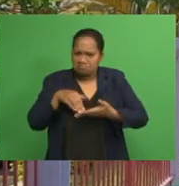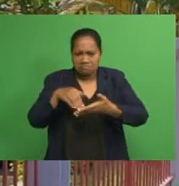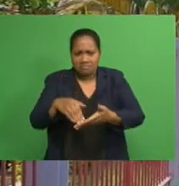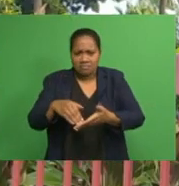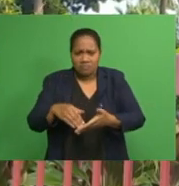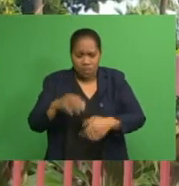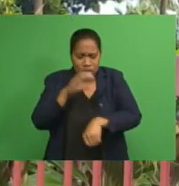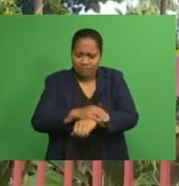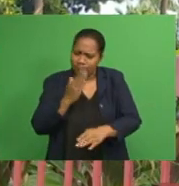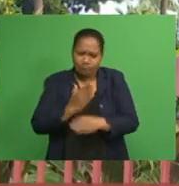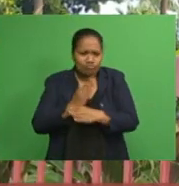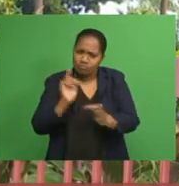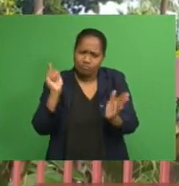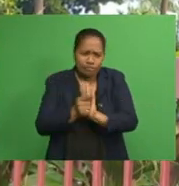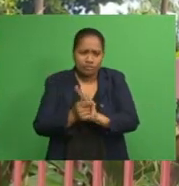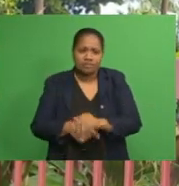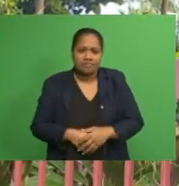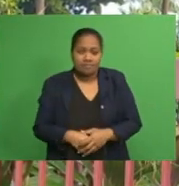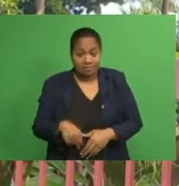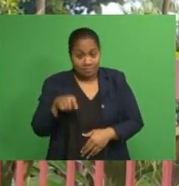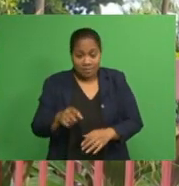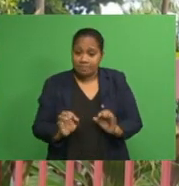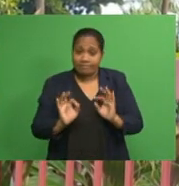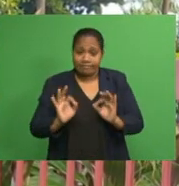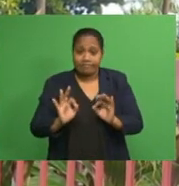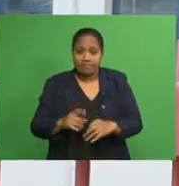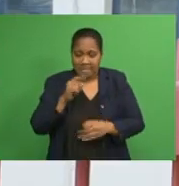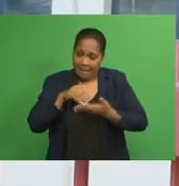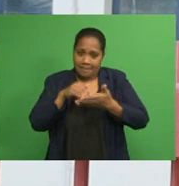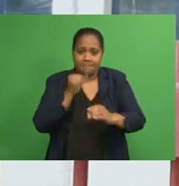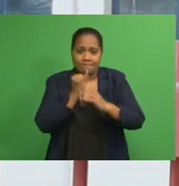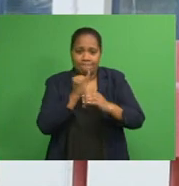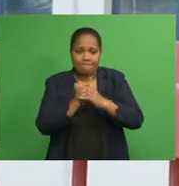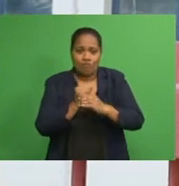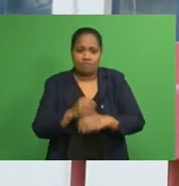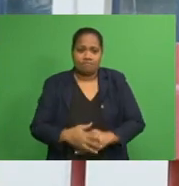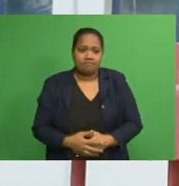faster. This can definitely help reduce crime rates.